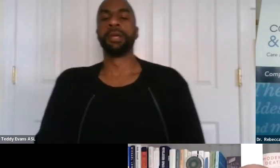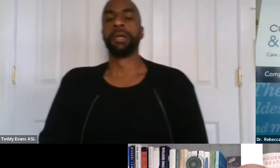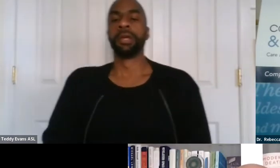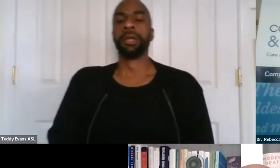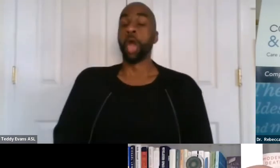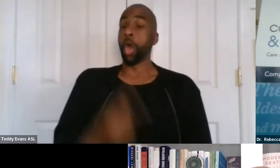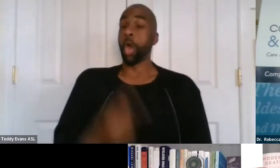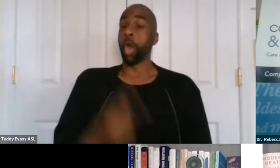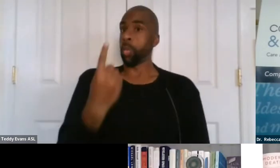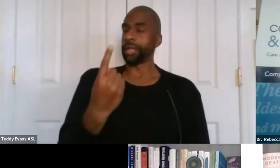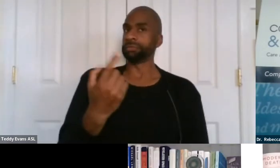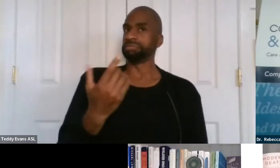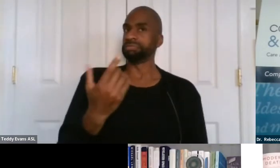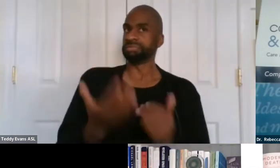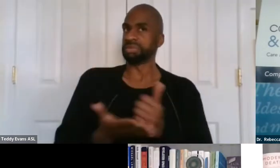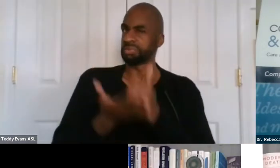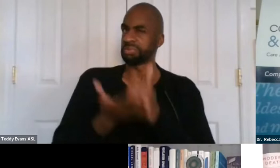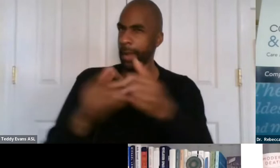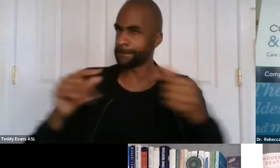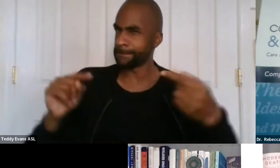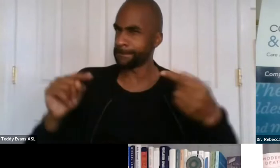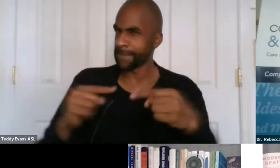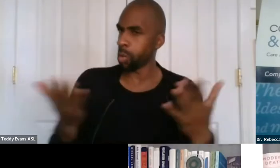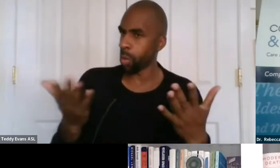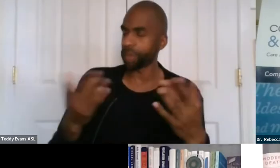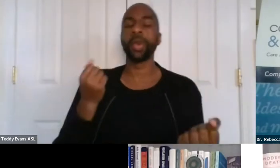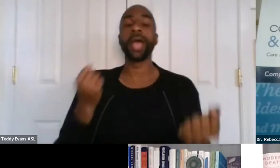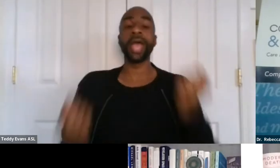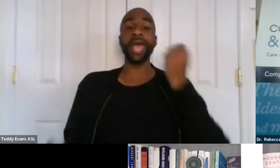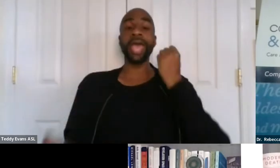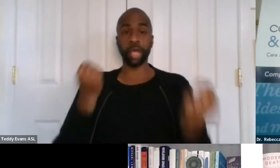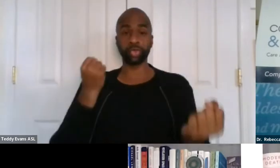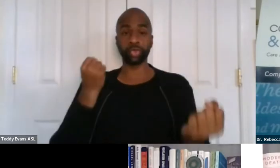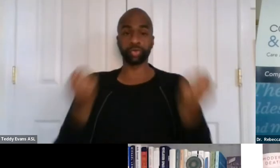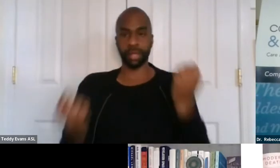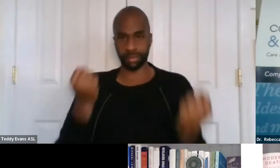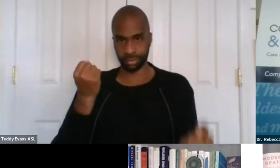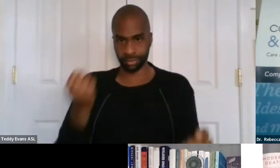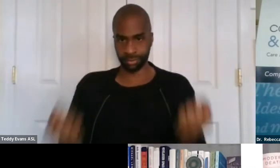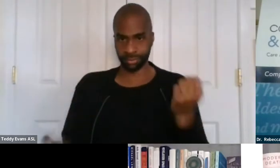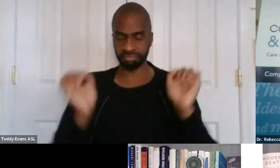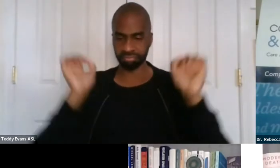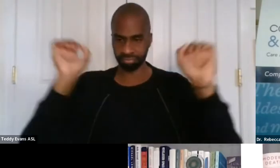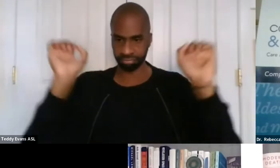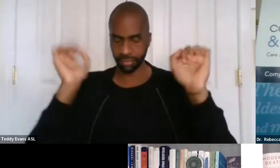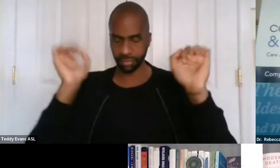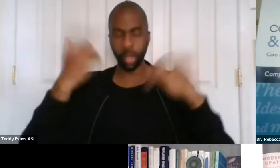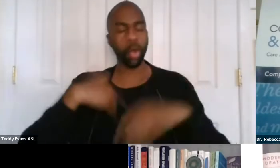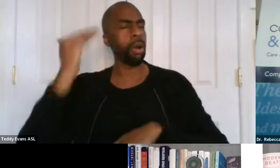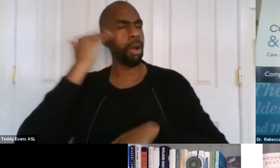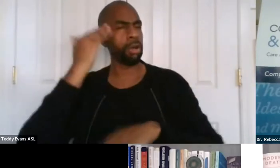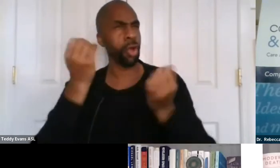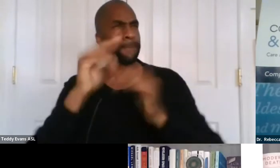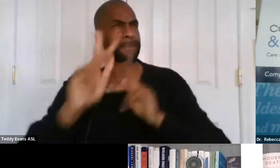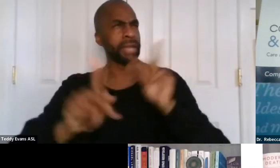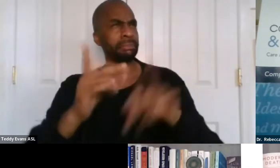Now, I know many people in pain dread exercise and dread that word, because many times what happens when you have chronic pain